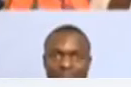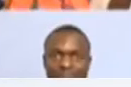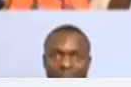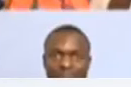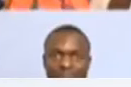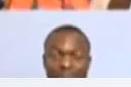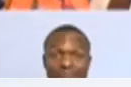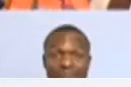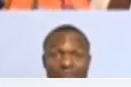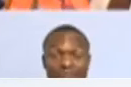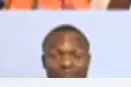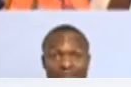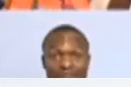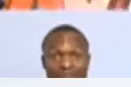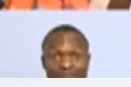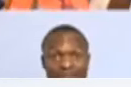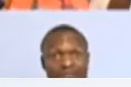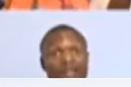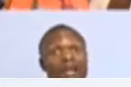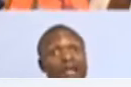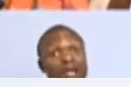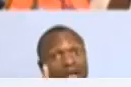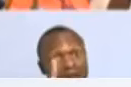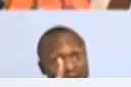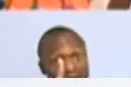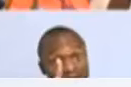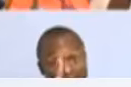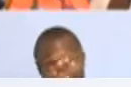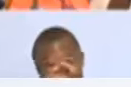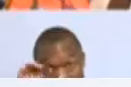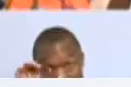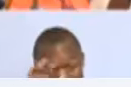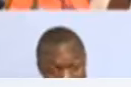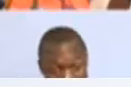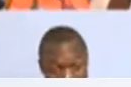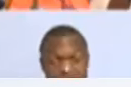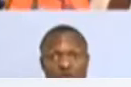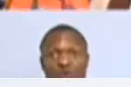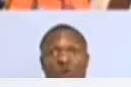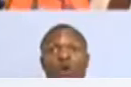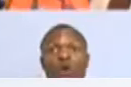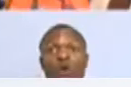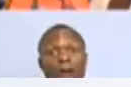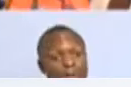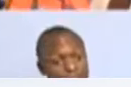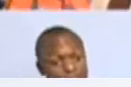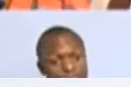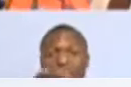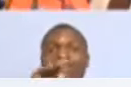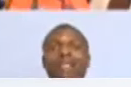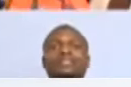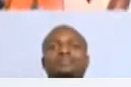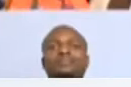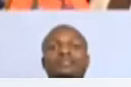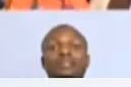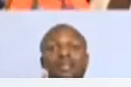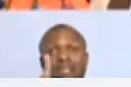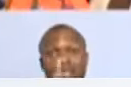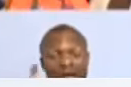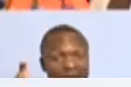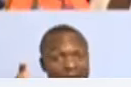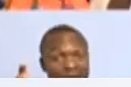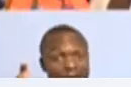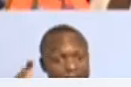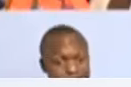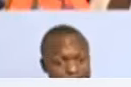I beg your pardon. 100 million kwacha, more than, phenomenally more than, 100 million kwacha worth